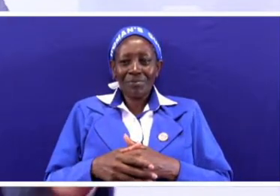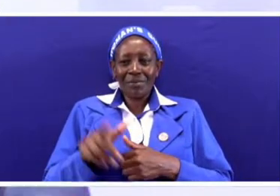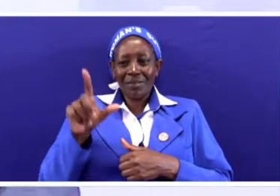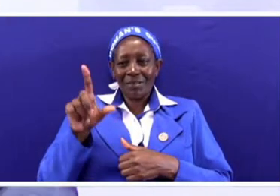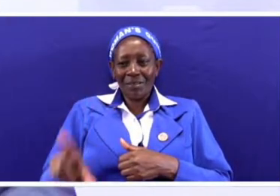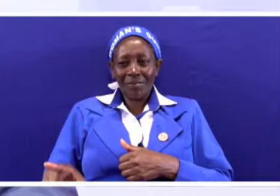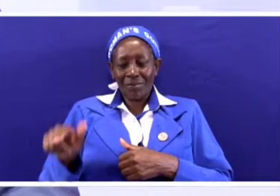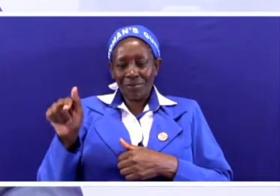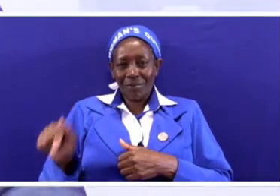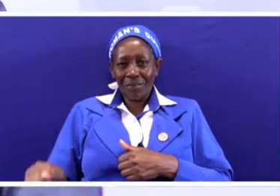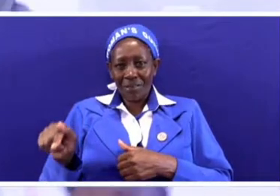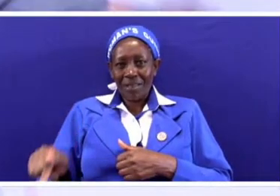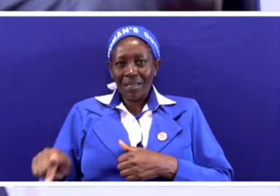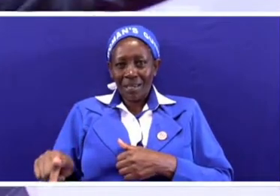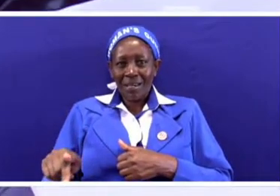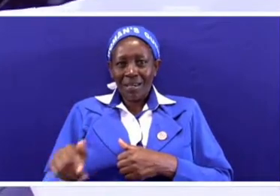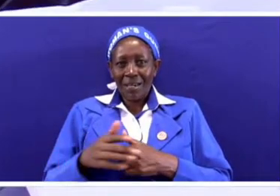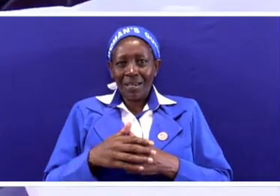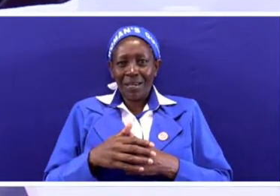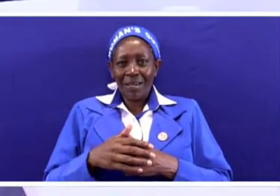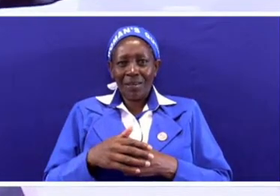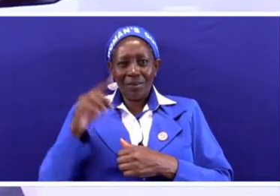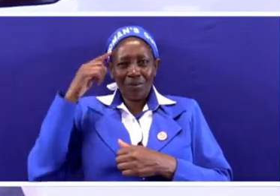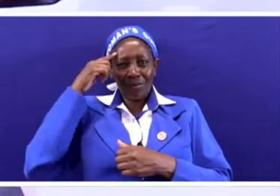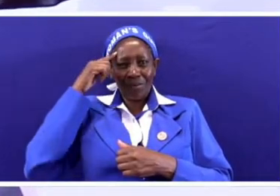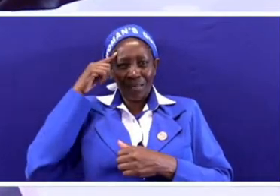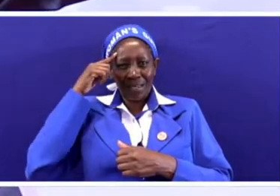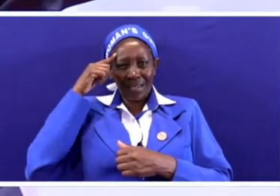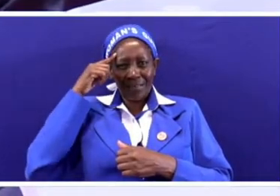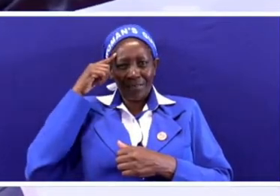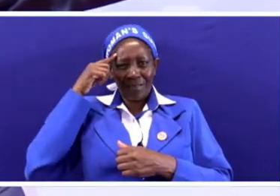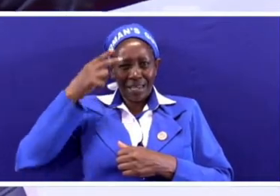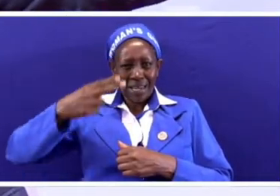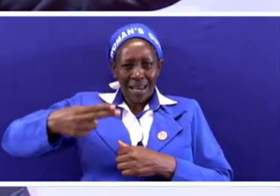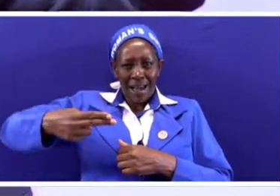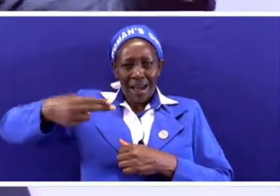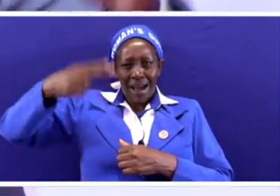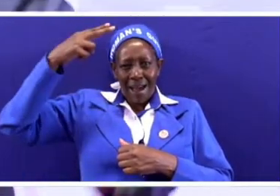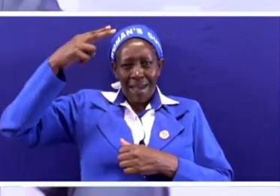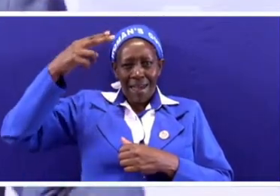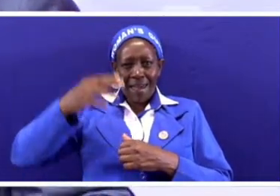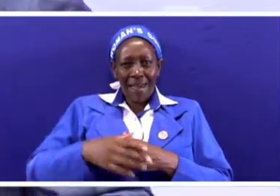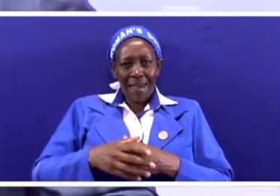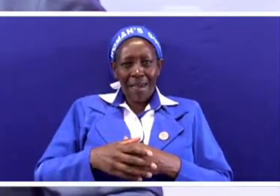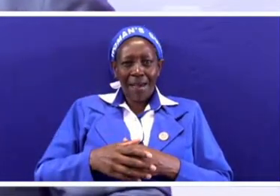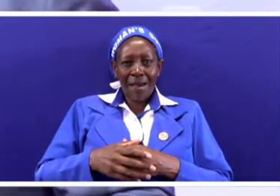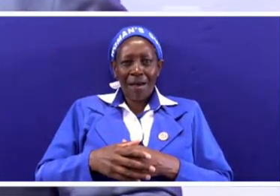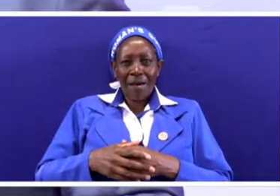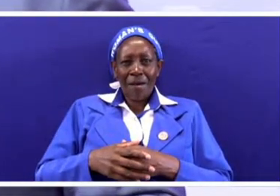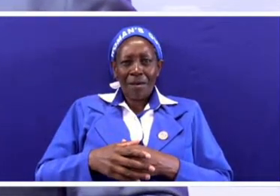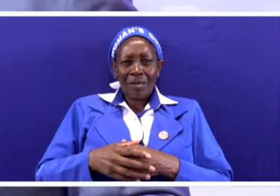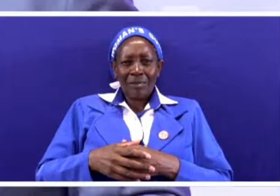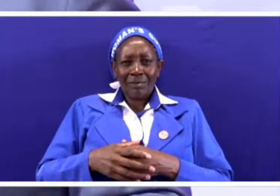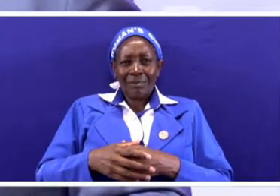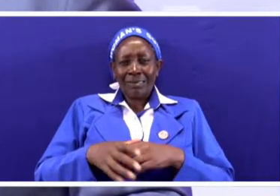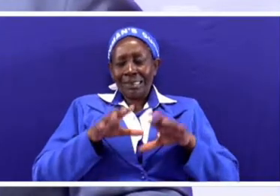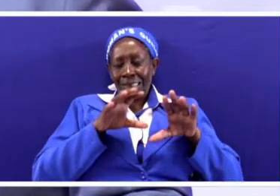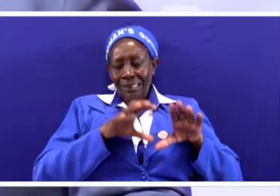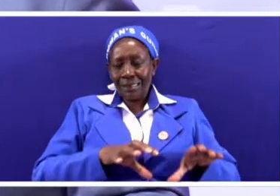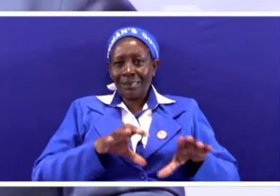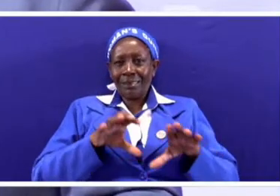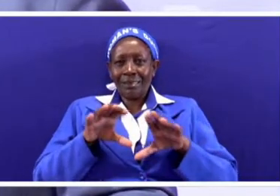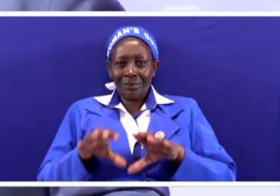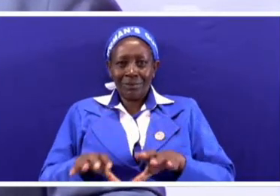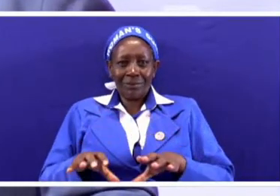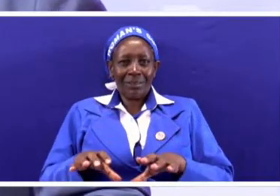hear somebody from the academy and you think they'll be very lofty, and you might have to struggle to understand. But